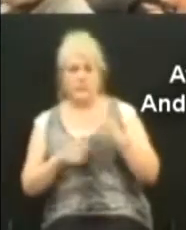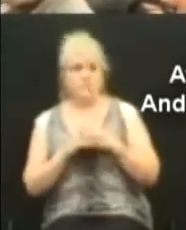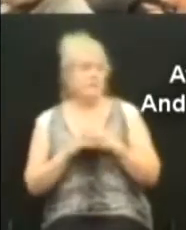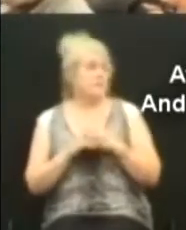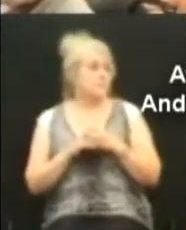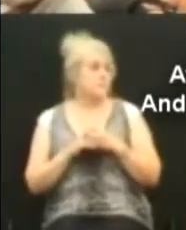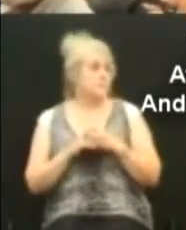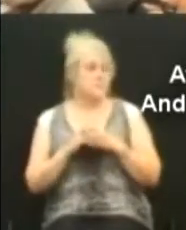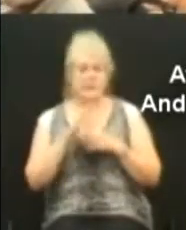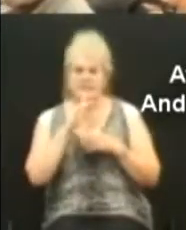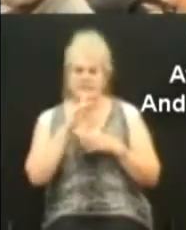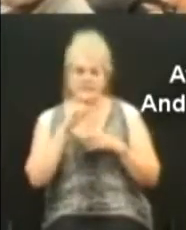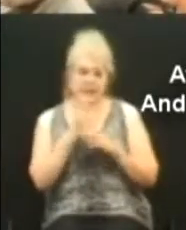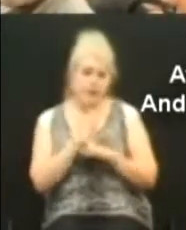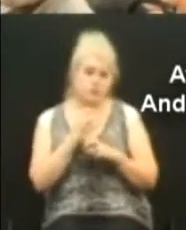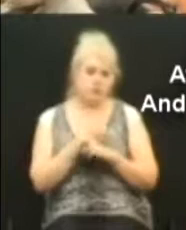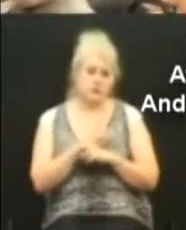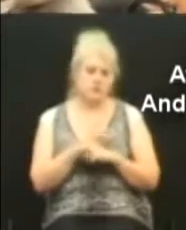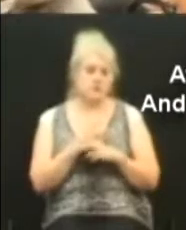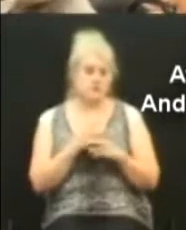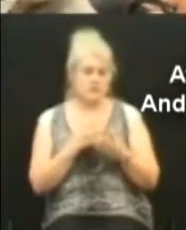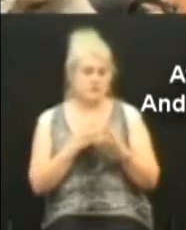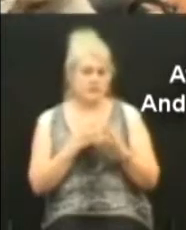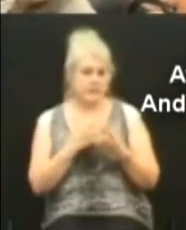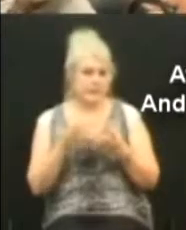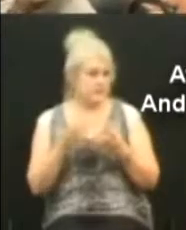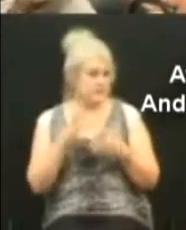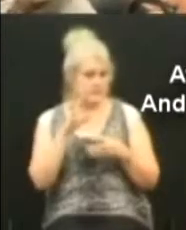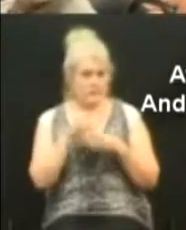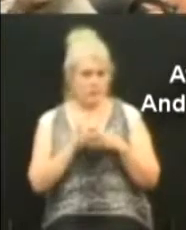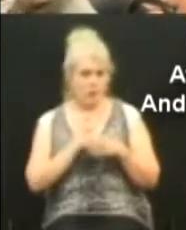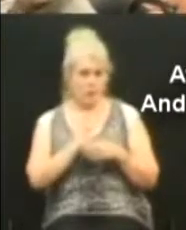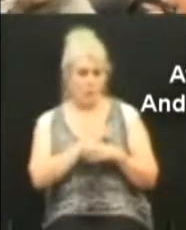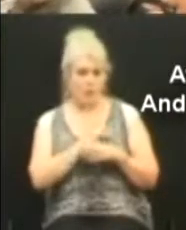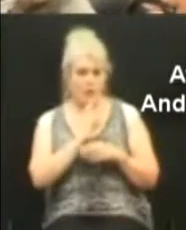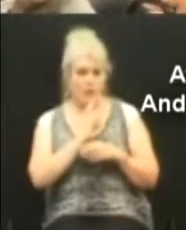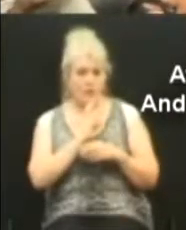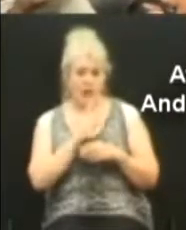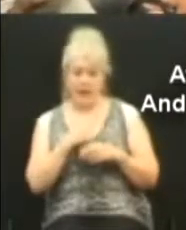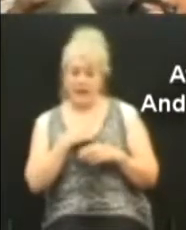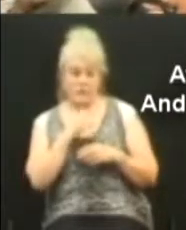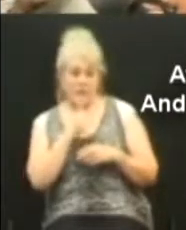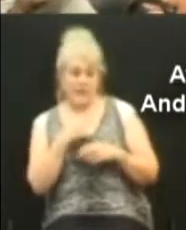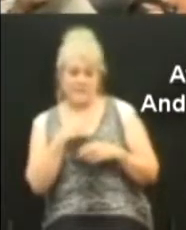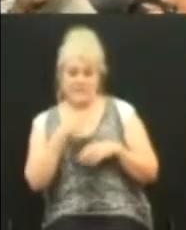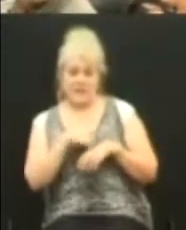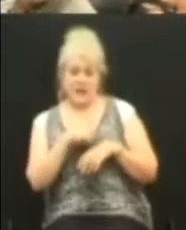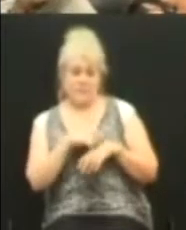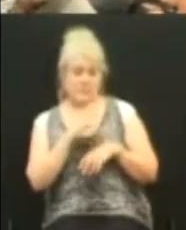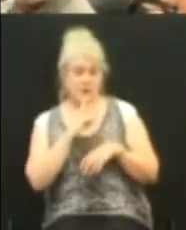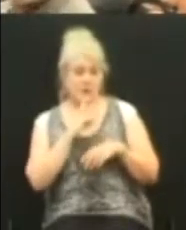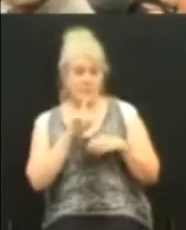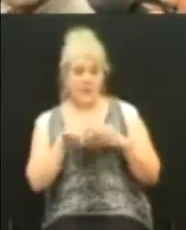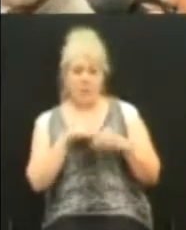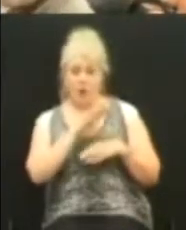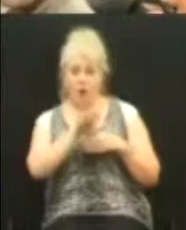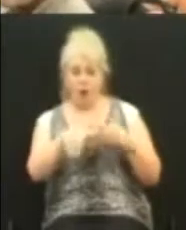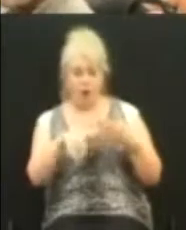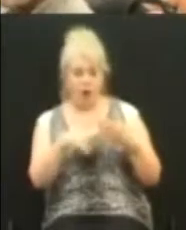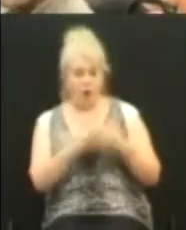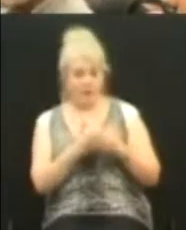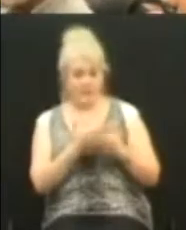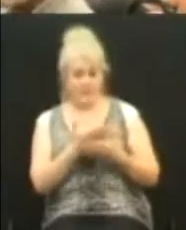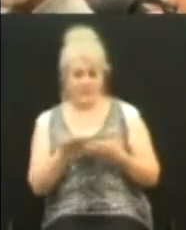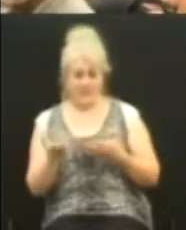of them. These very words should not even play a part in a clean drinking water. I do not have time to go into and cover all of these, so we'll start with the one that is most prevalent